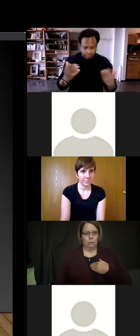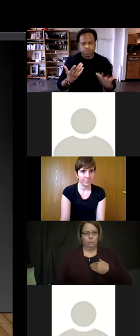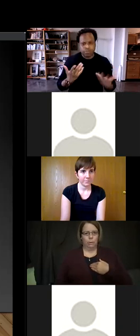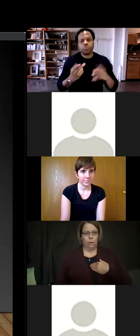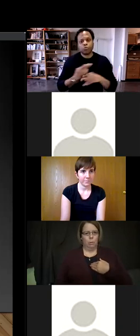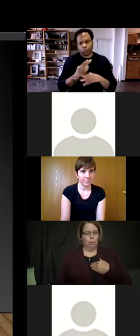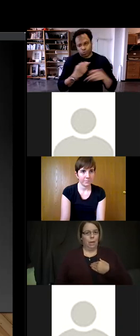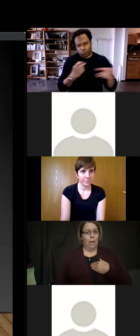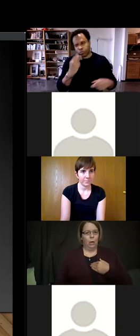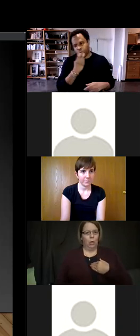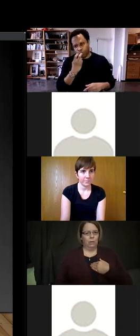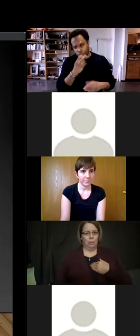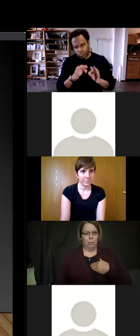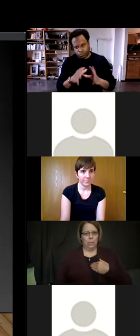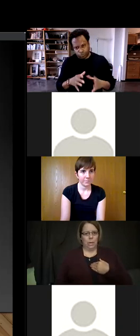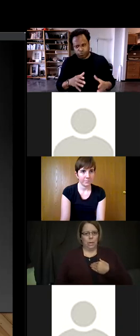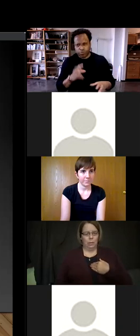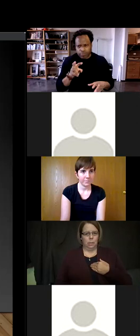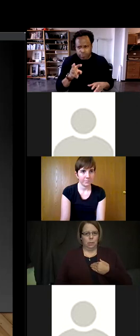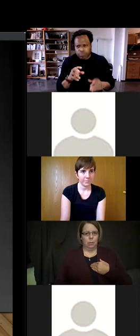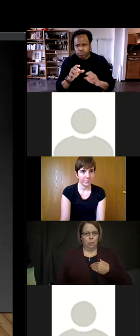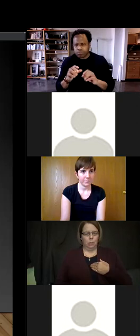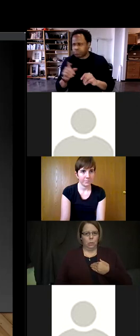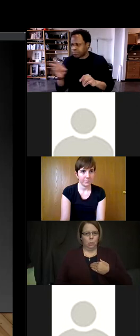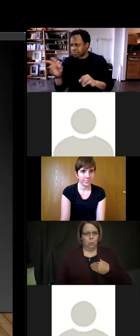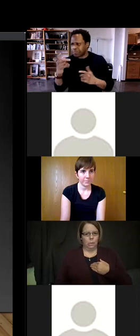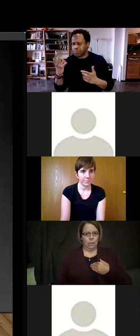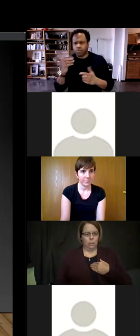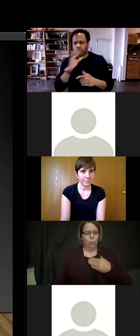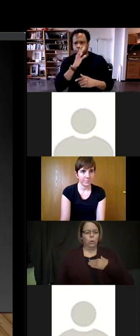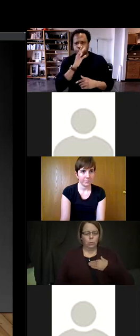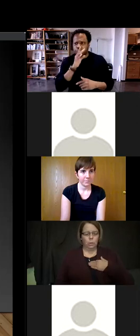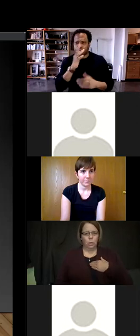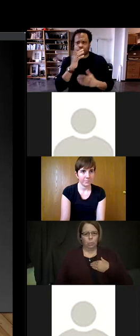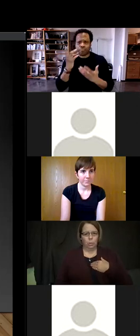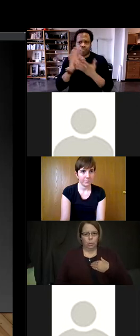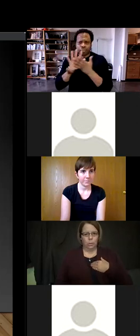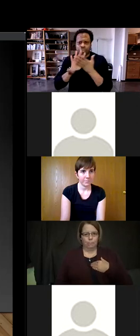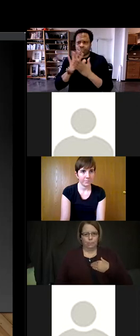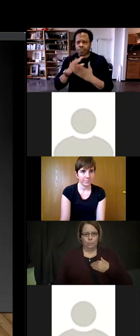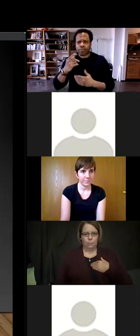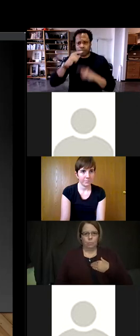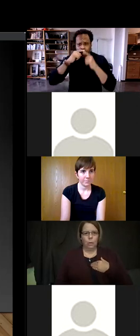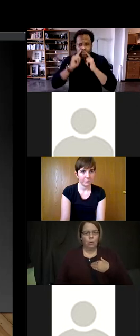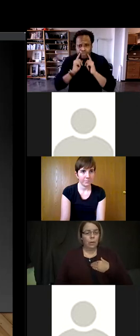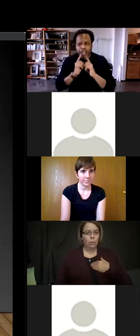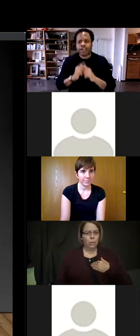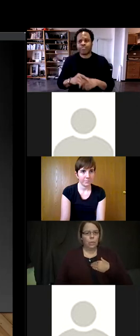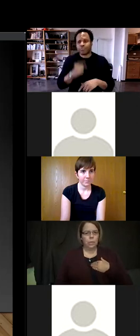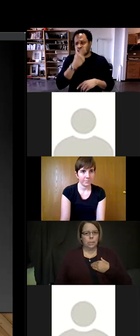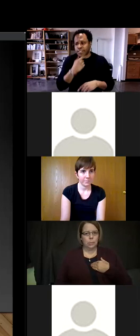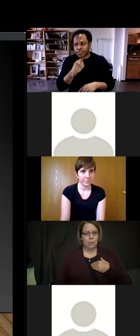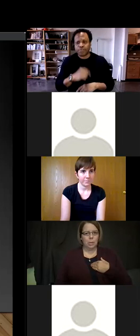Language myself, but not all deaf people sign. Some use oral interpreters where